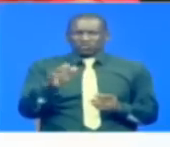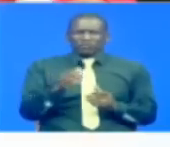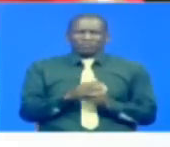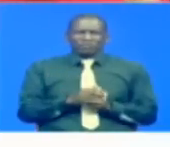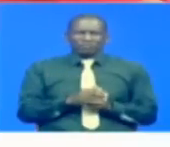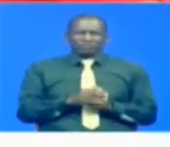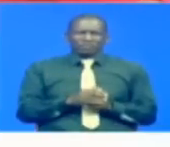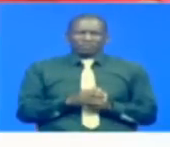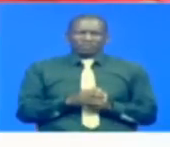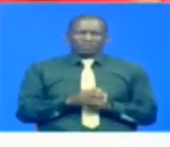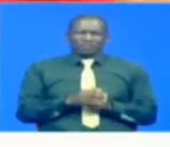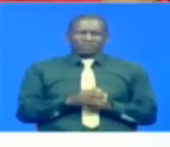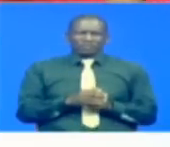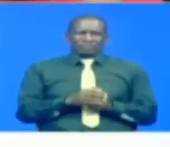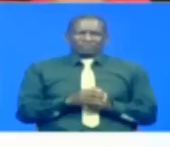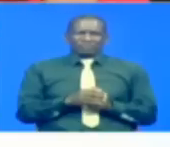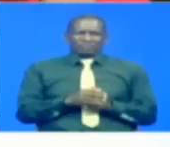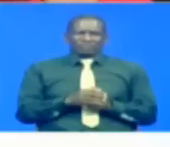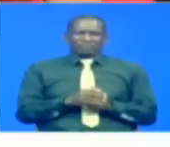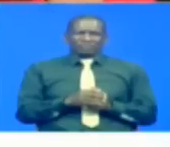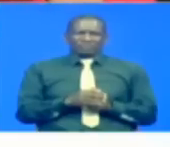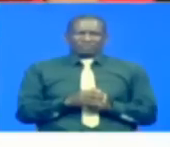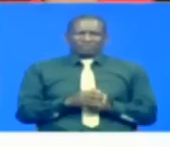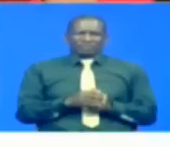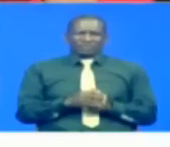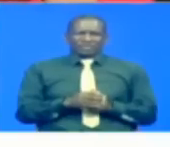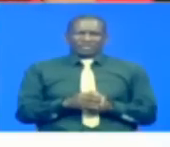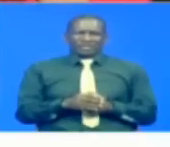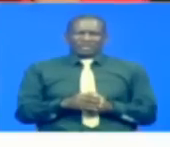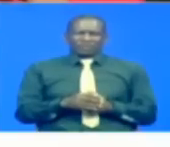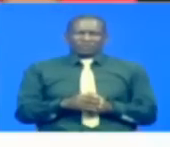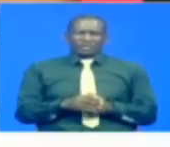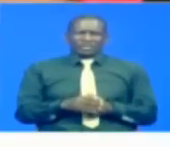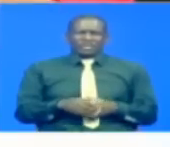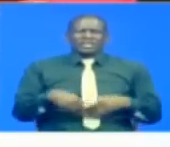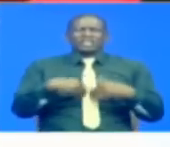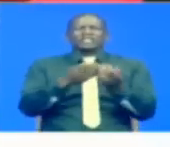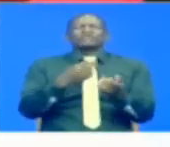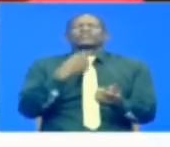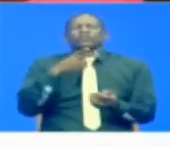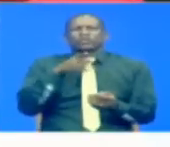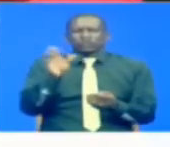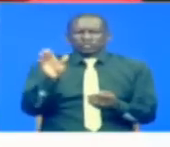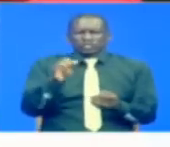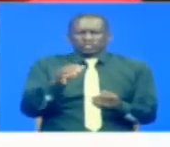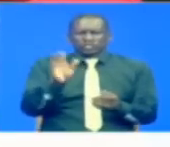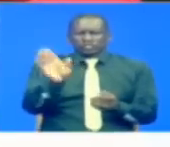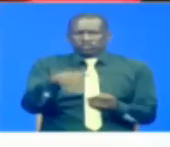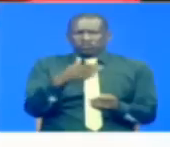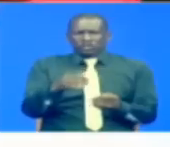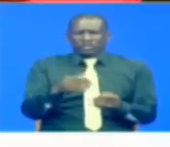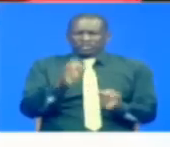play it for you. I'll play it for you a bit later on. Let me see if I have any other.